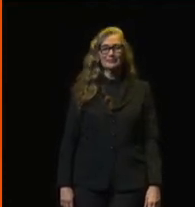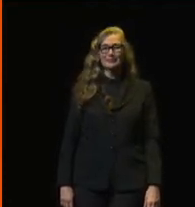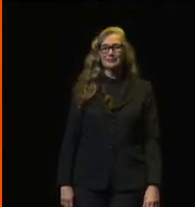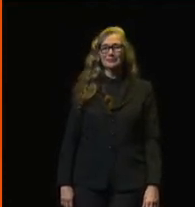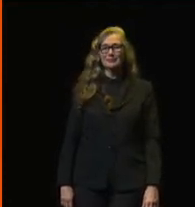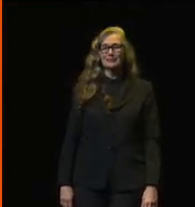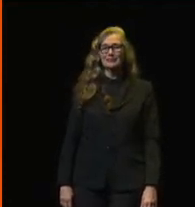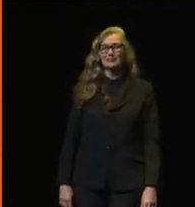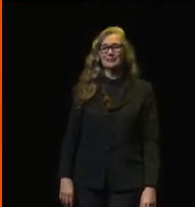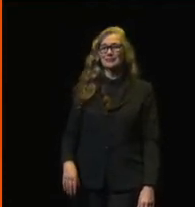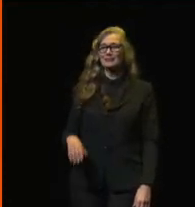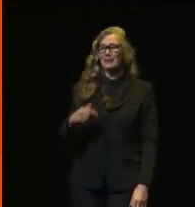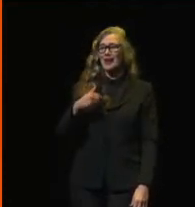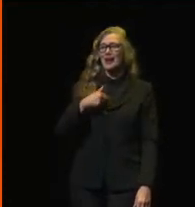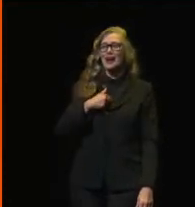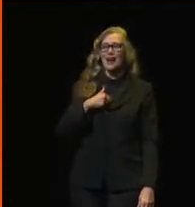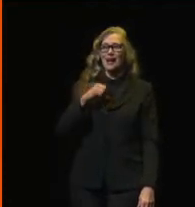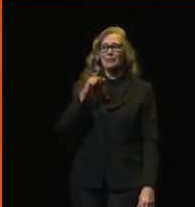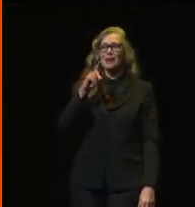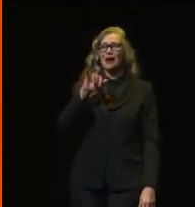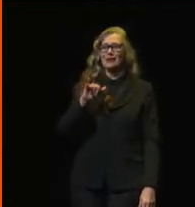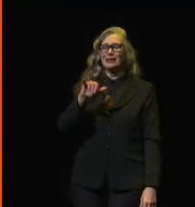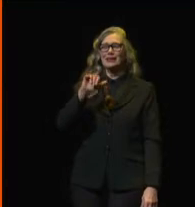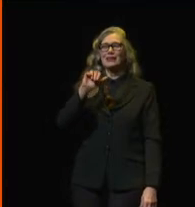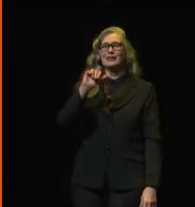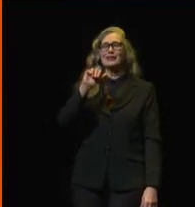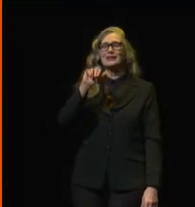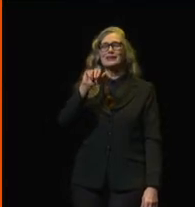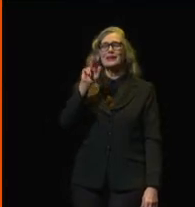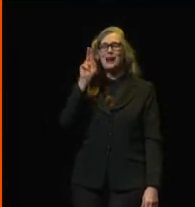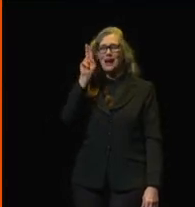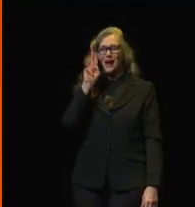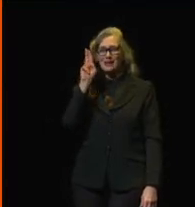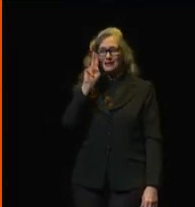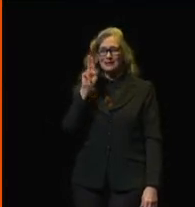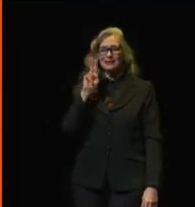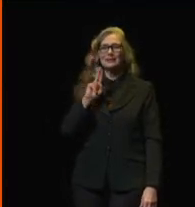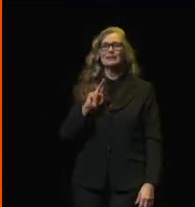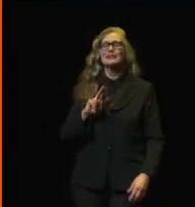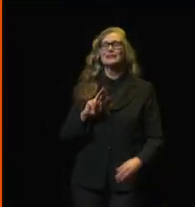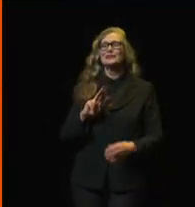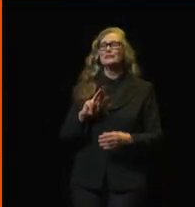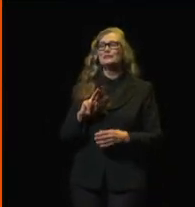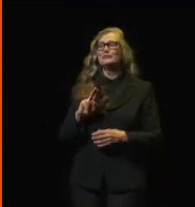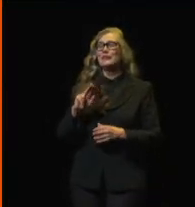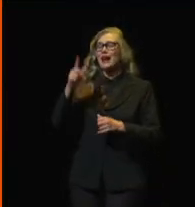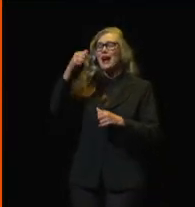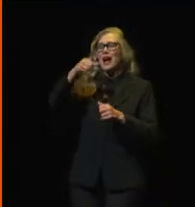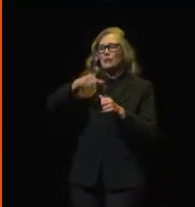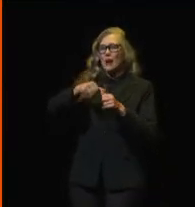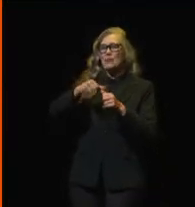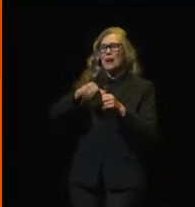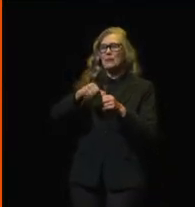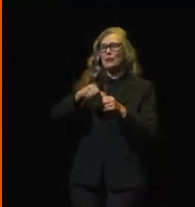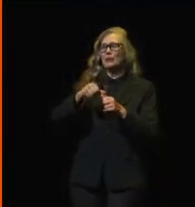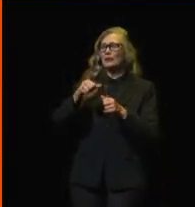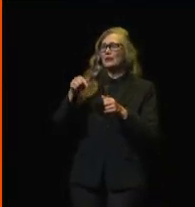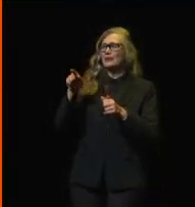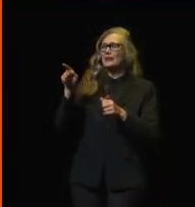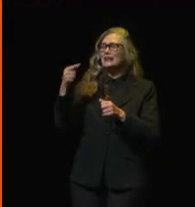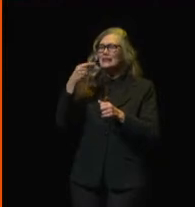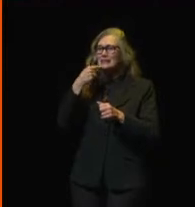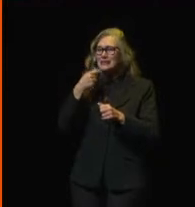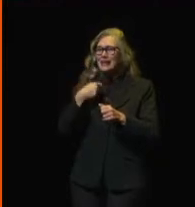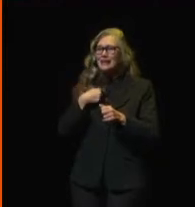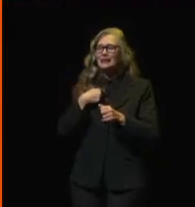I'm Adi's uncle, Yochai. In Eyes to the Wind, Ady recalls the first time he remembers we met when I came to